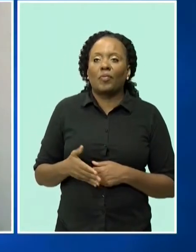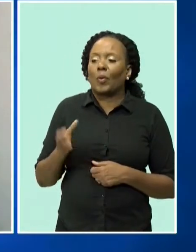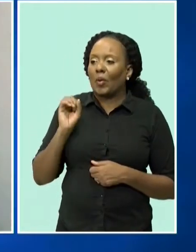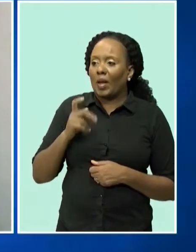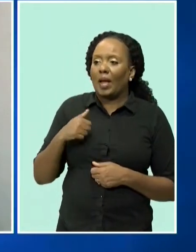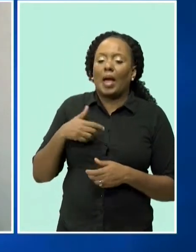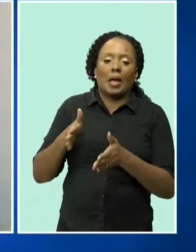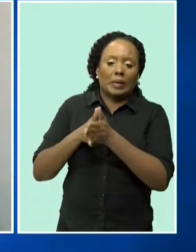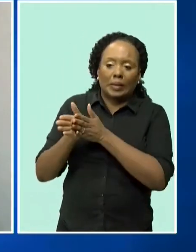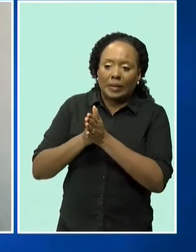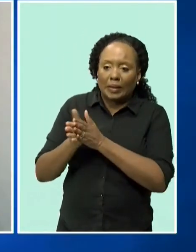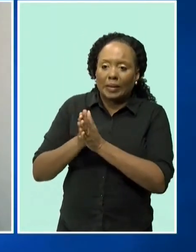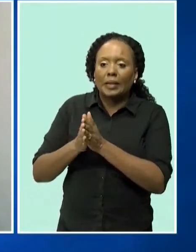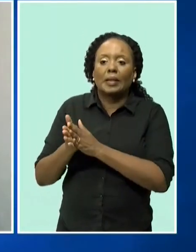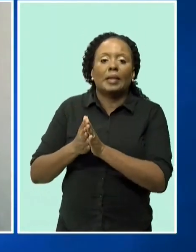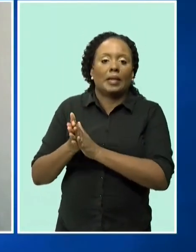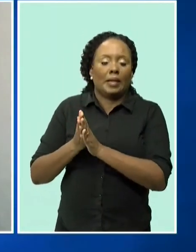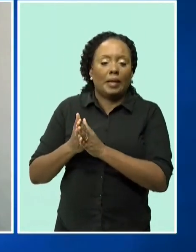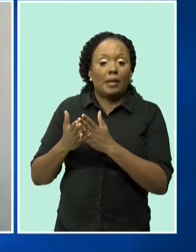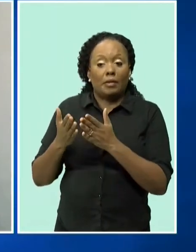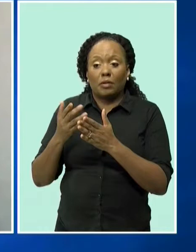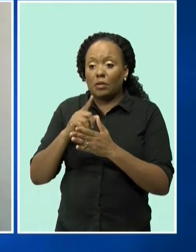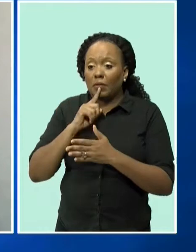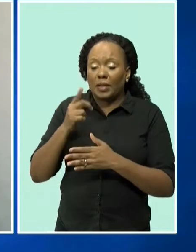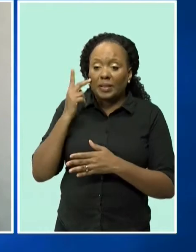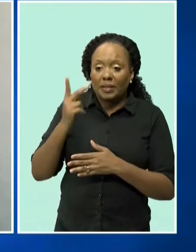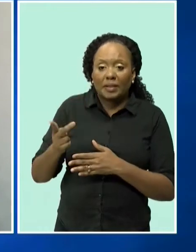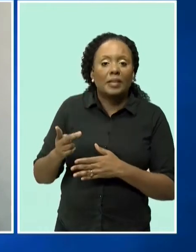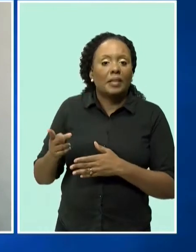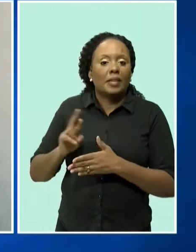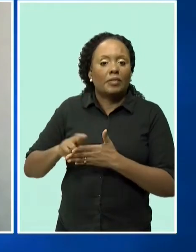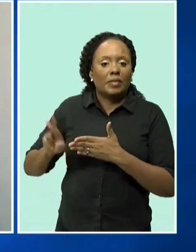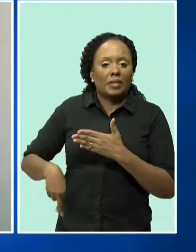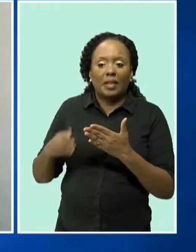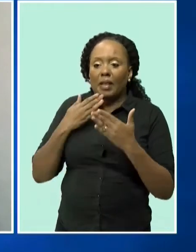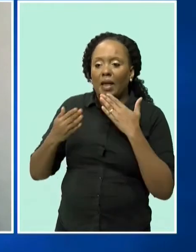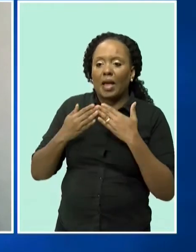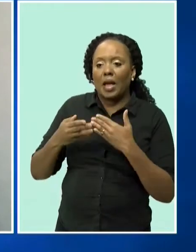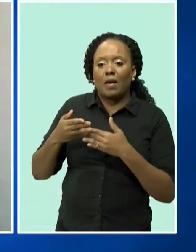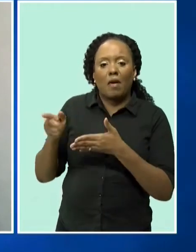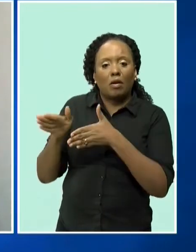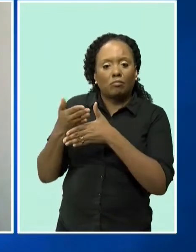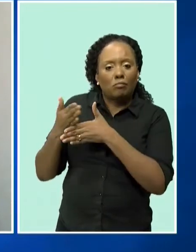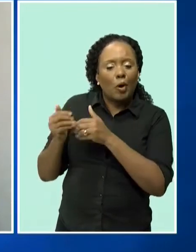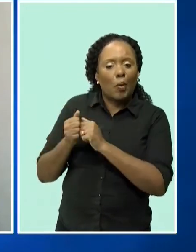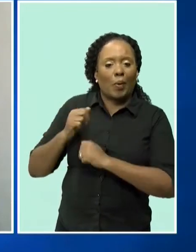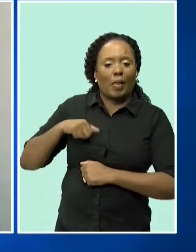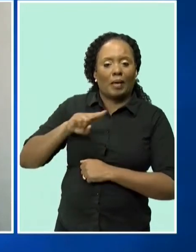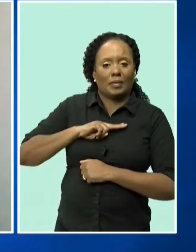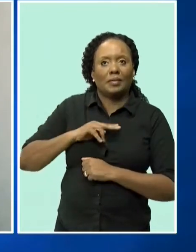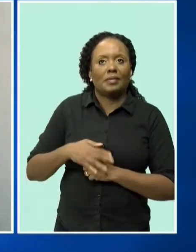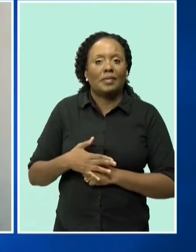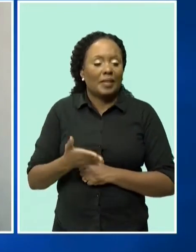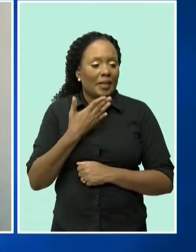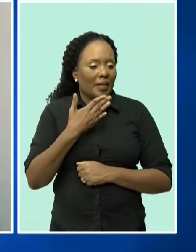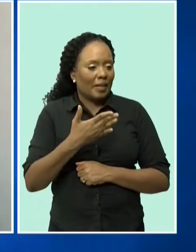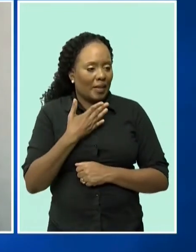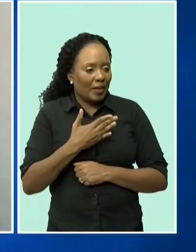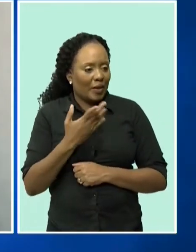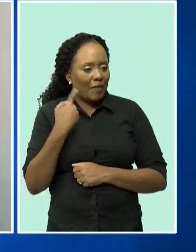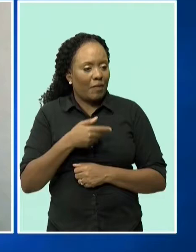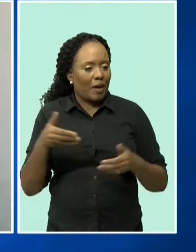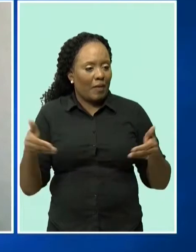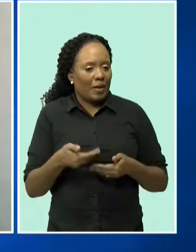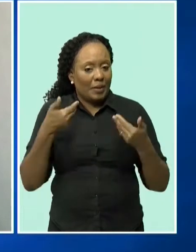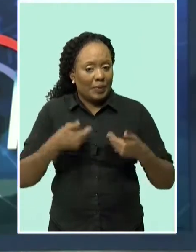forward to seeing the outcomes of those town hall meetings, and thank you for speaking with us this evening. Thank you very much for having me.